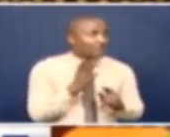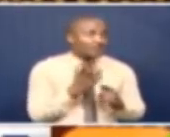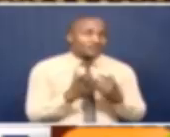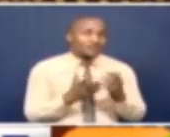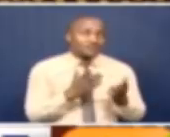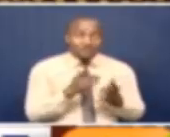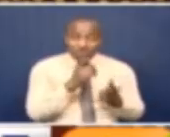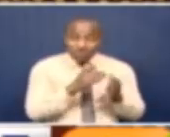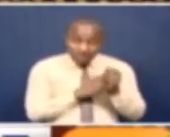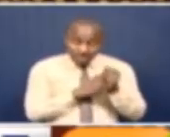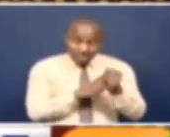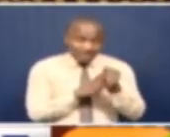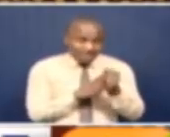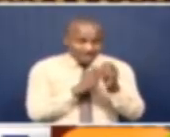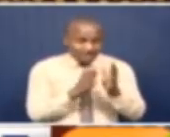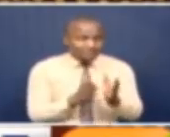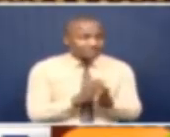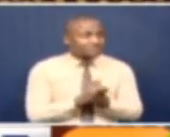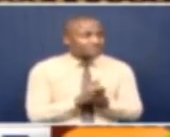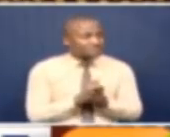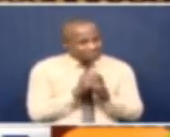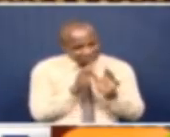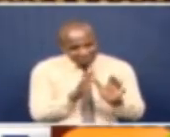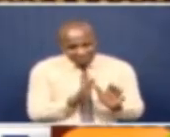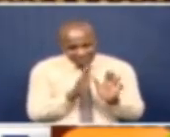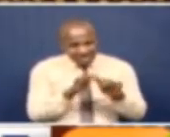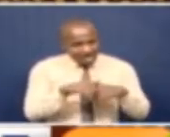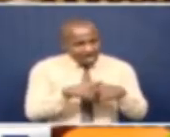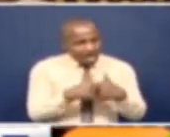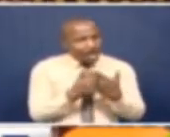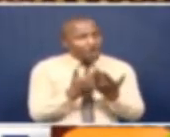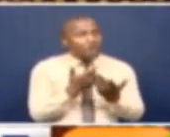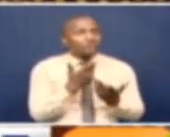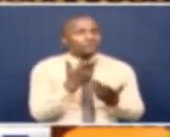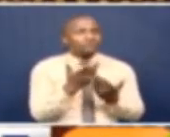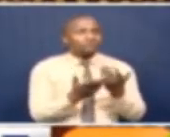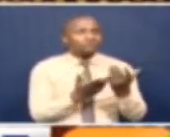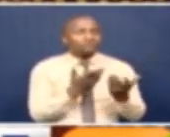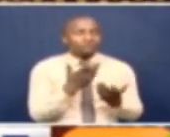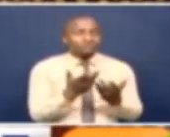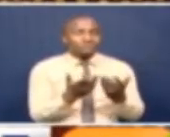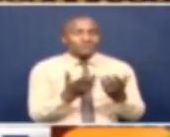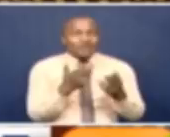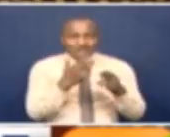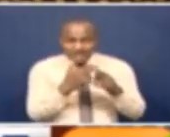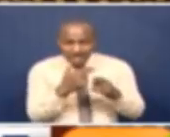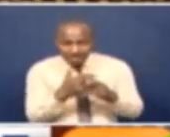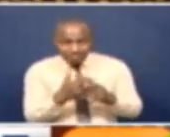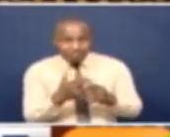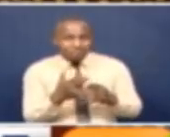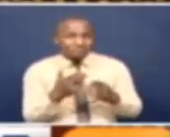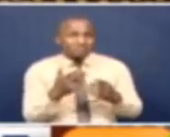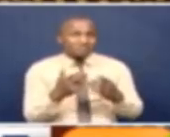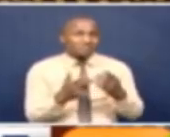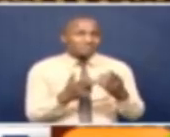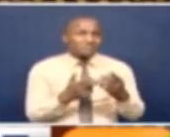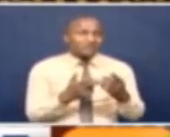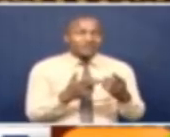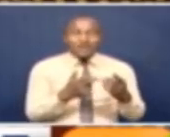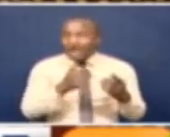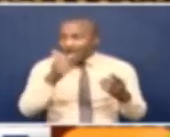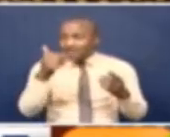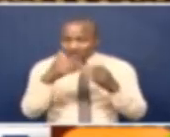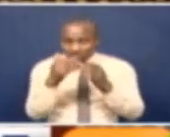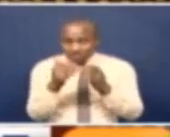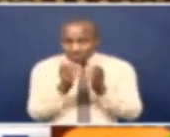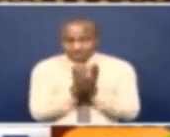leader, be very cautious in the way you throw away names about this Kenyatta's community.